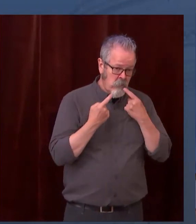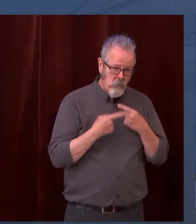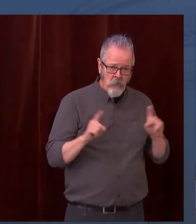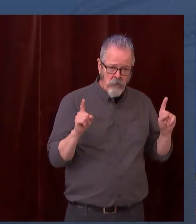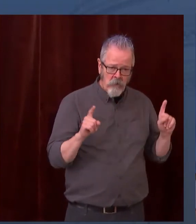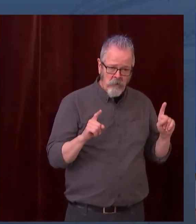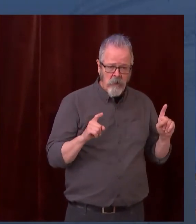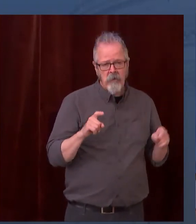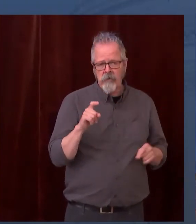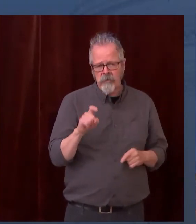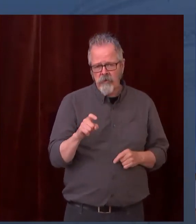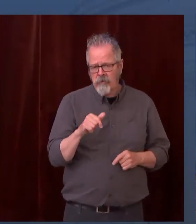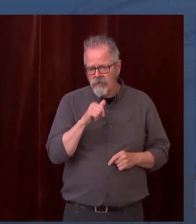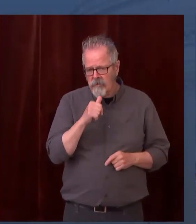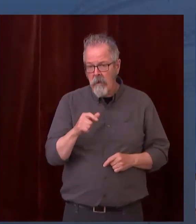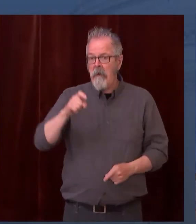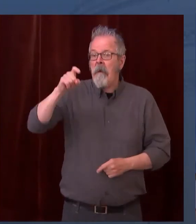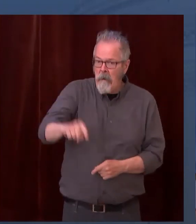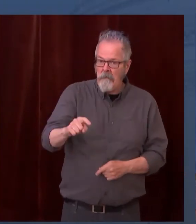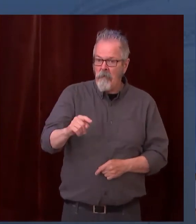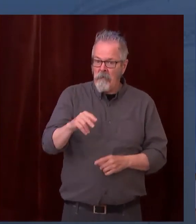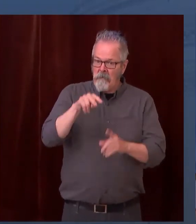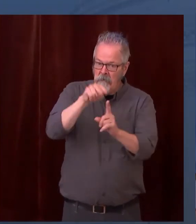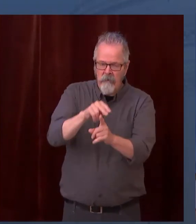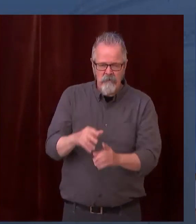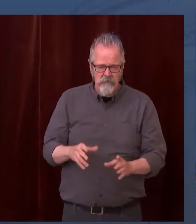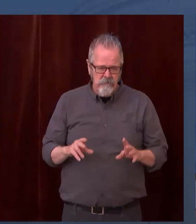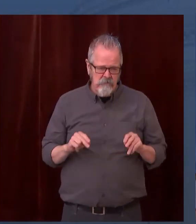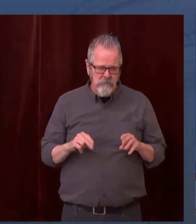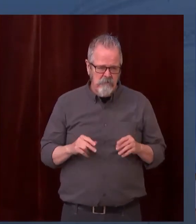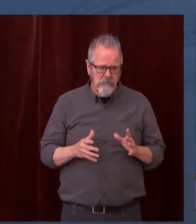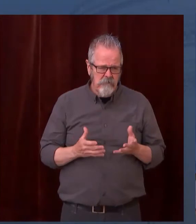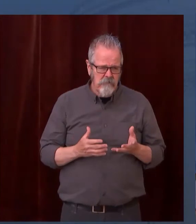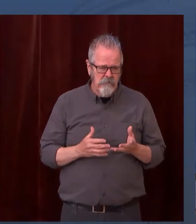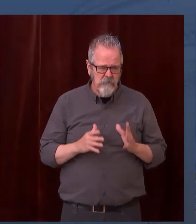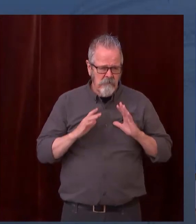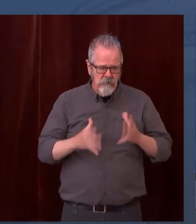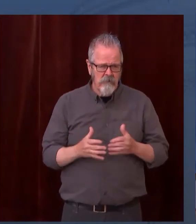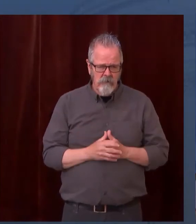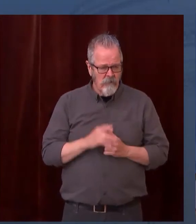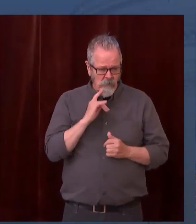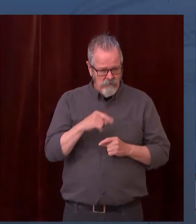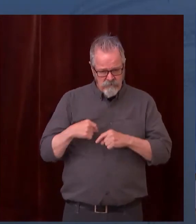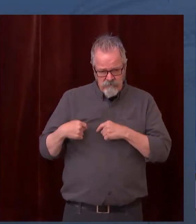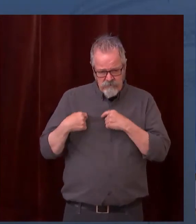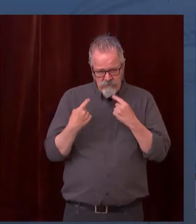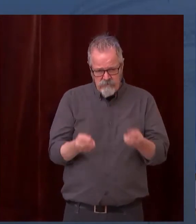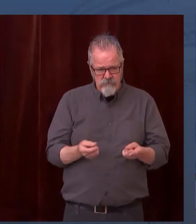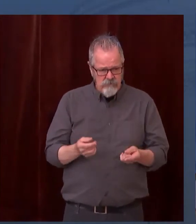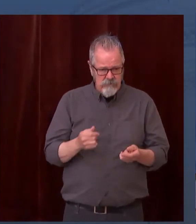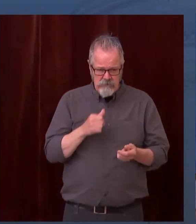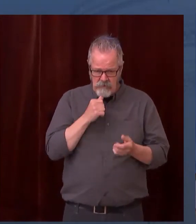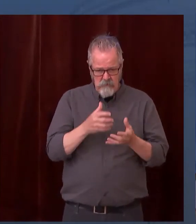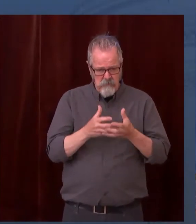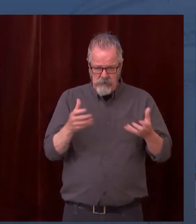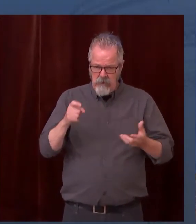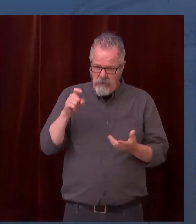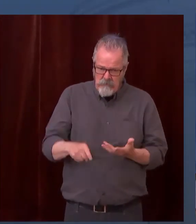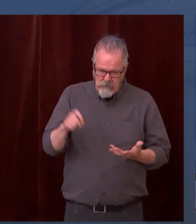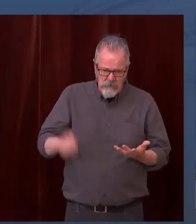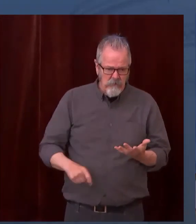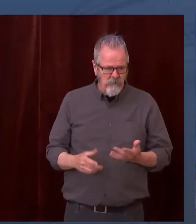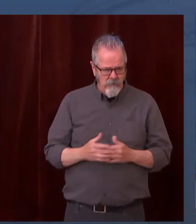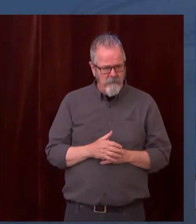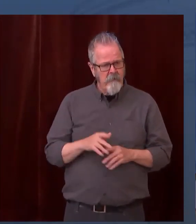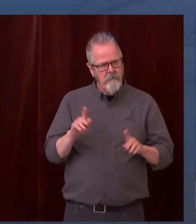we're going to have to. And we haven't had to do that, and yet we've had considerable success in bending this curve. Now